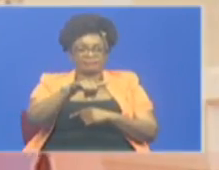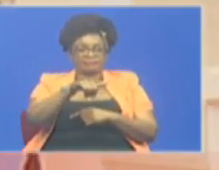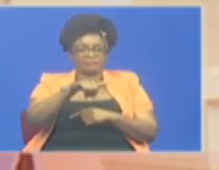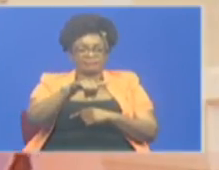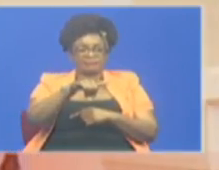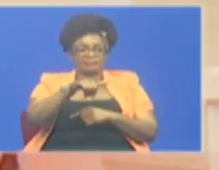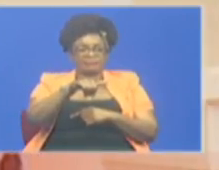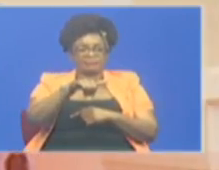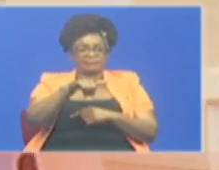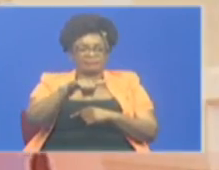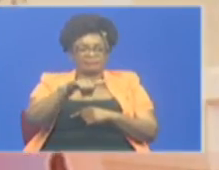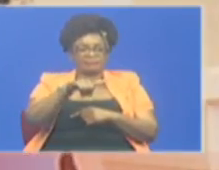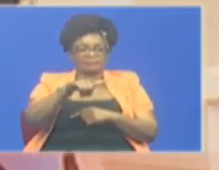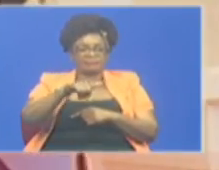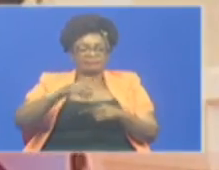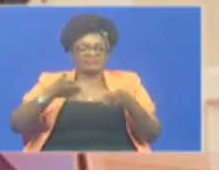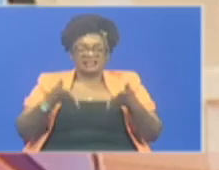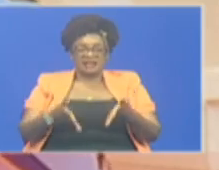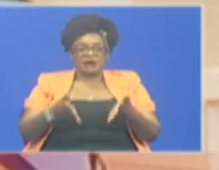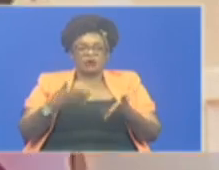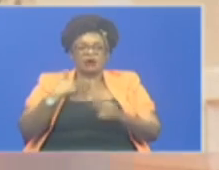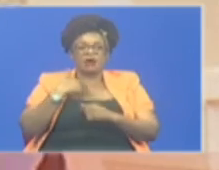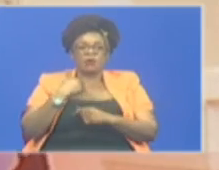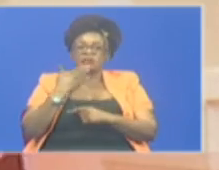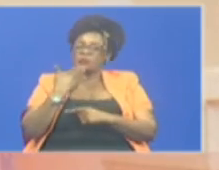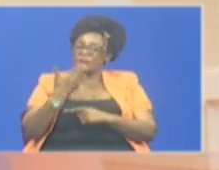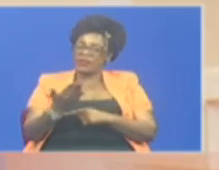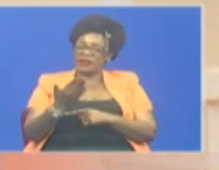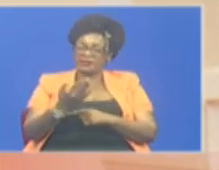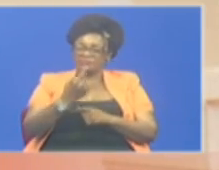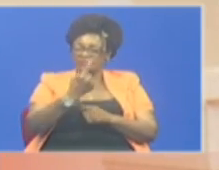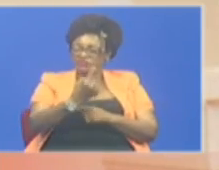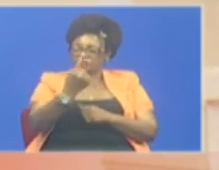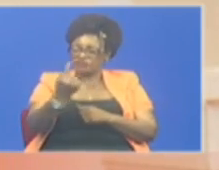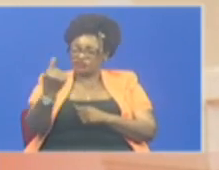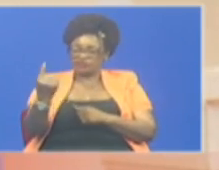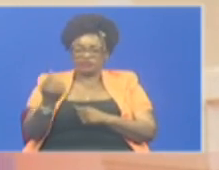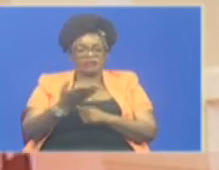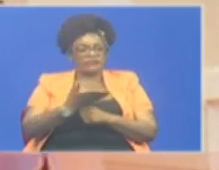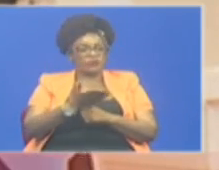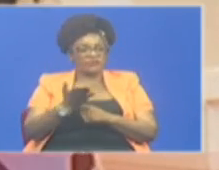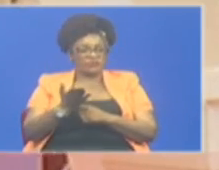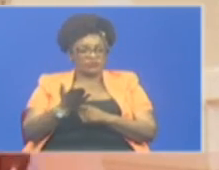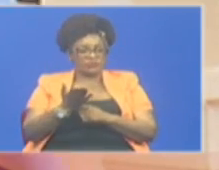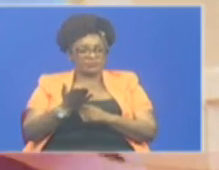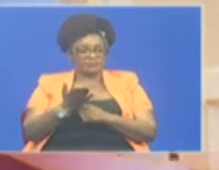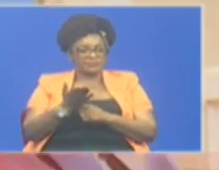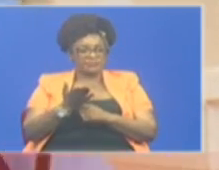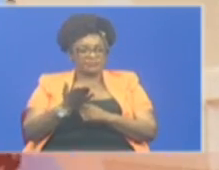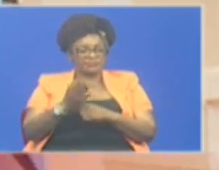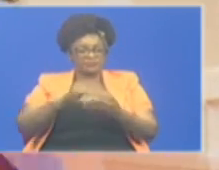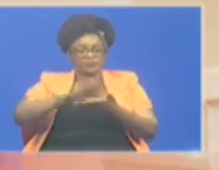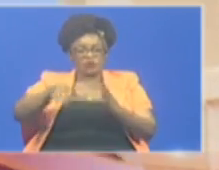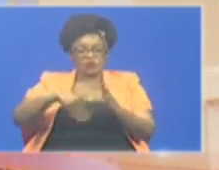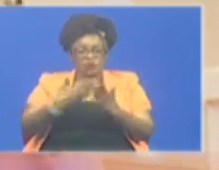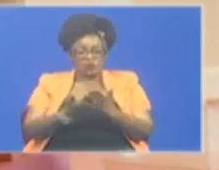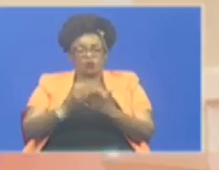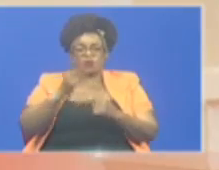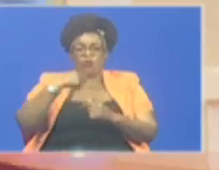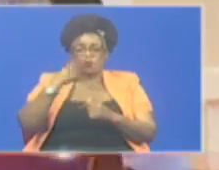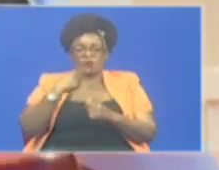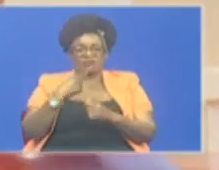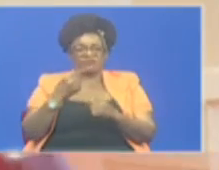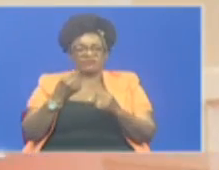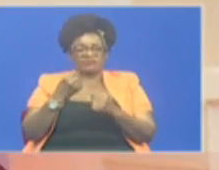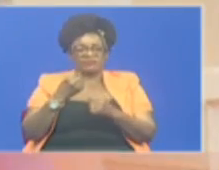I want at this juncture to thank each and every one of you, all who have stepped up